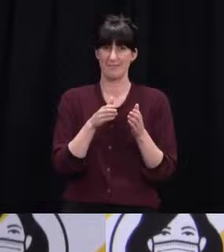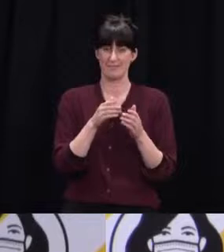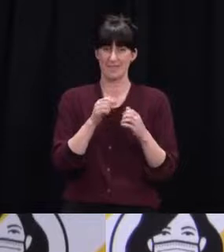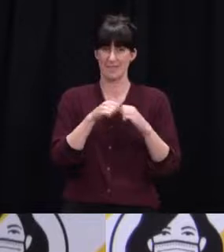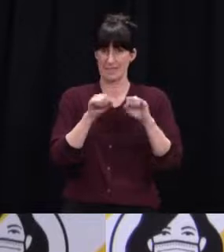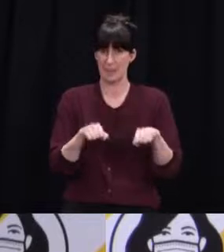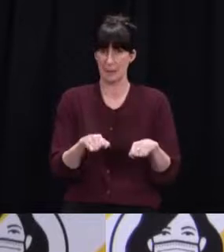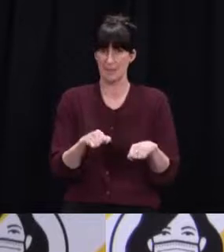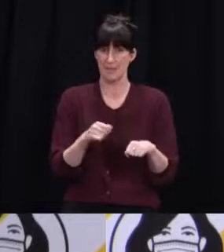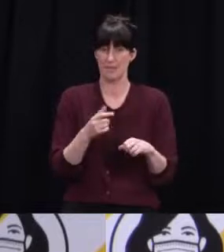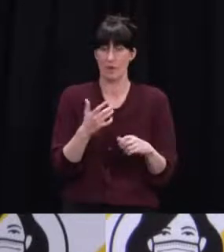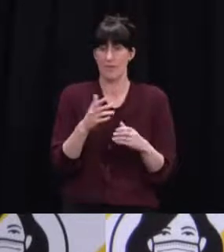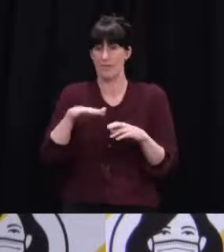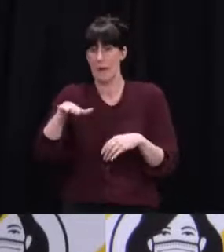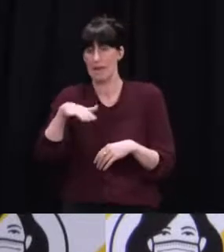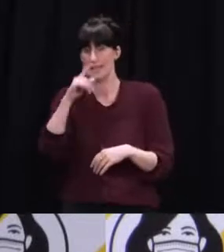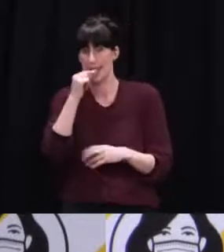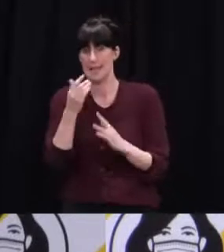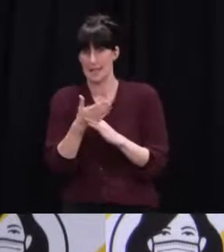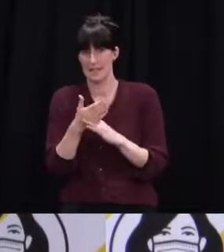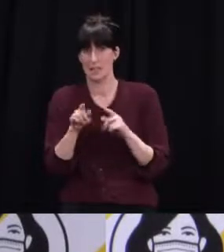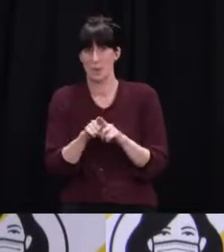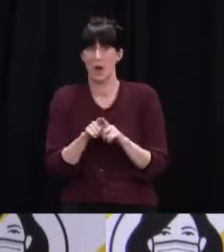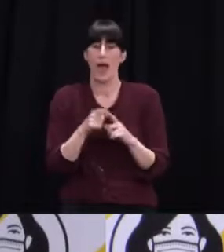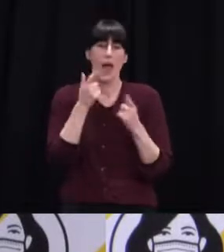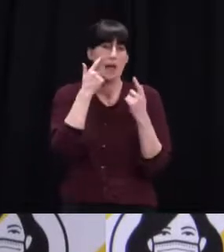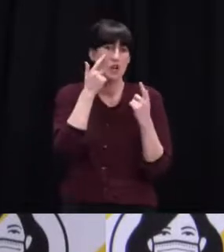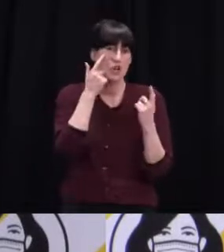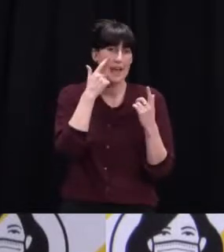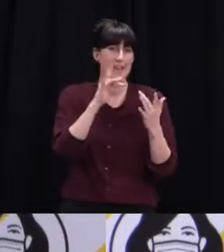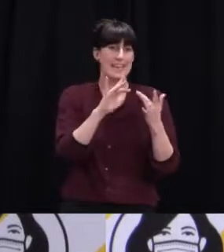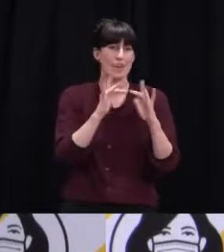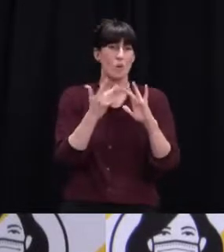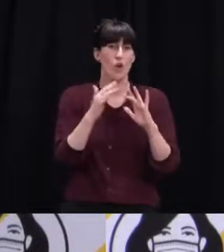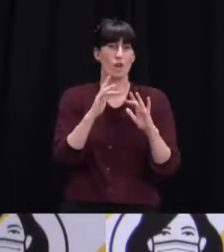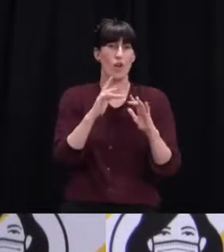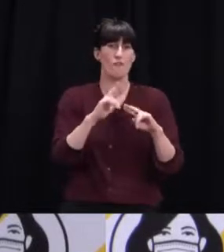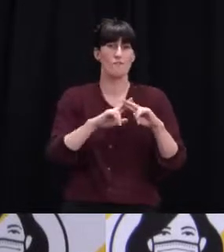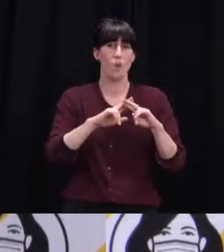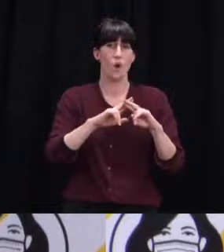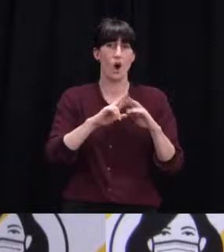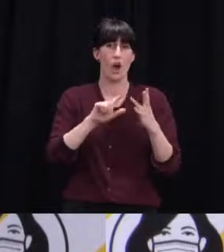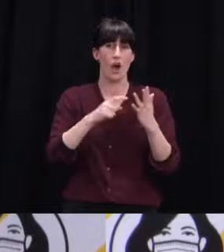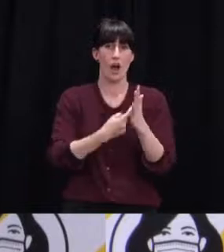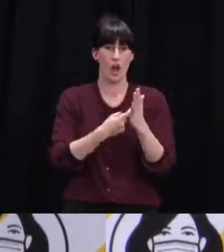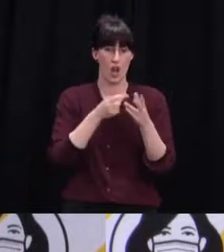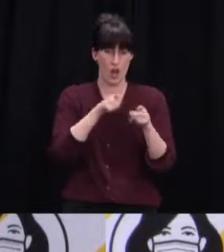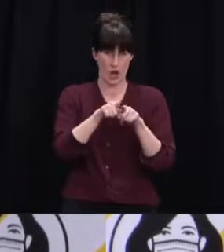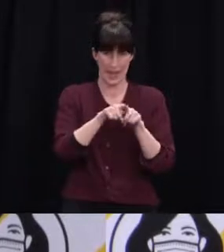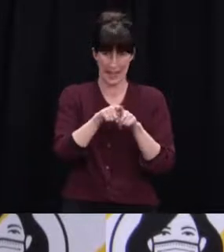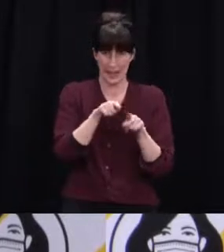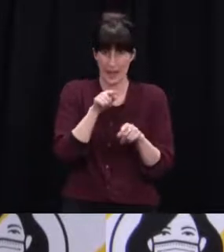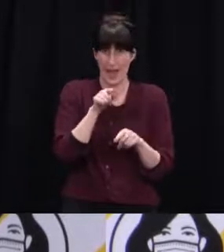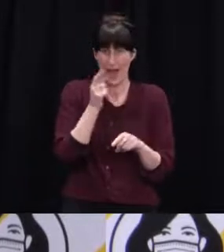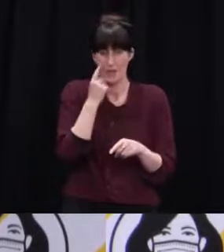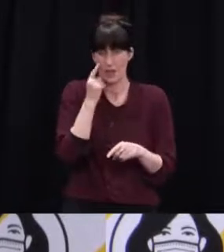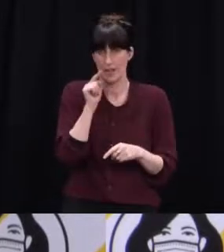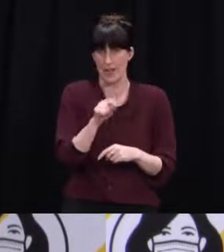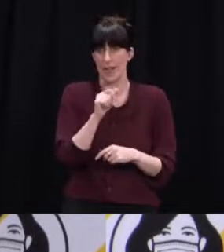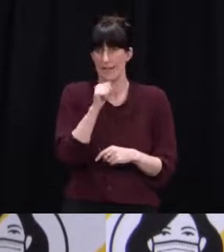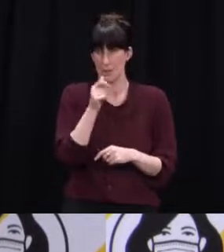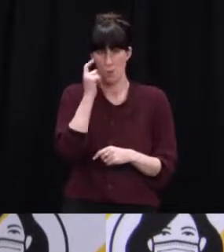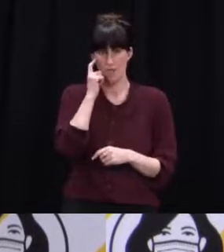security screening measures that families can access for devices that they own as well. So, look at what the Network for